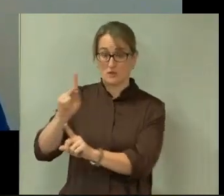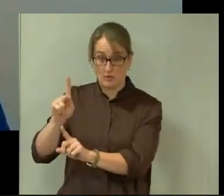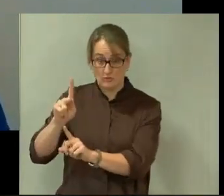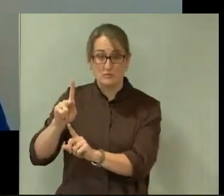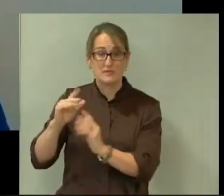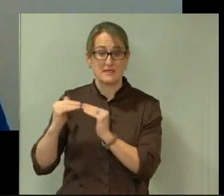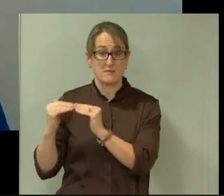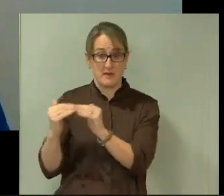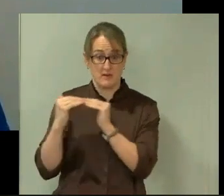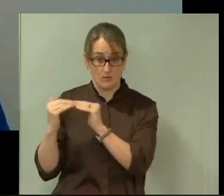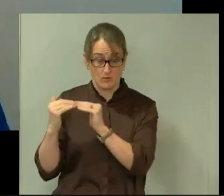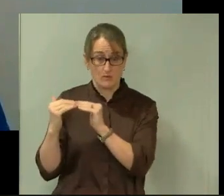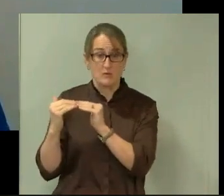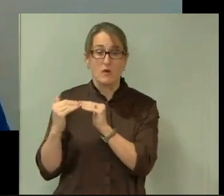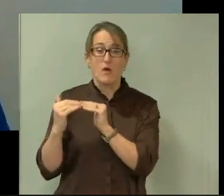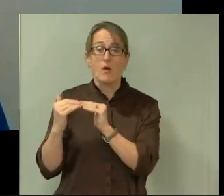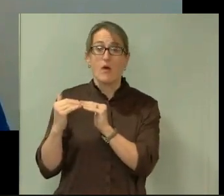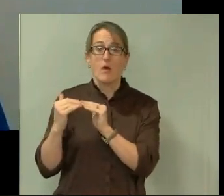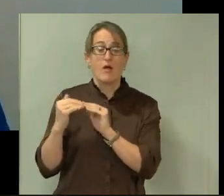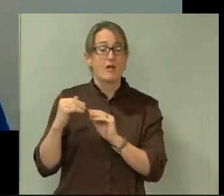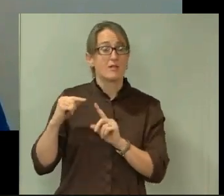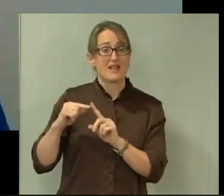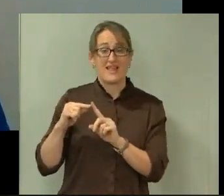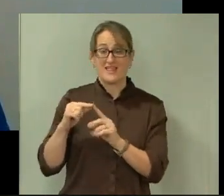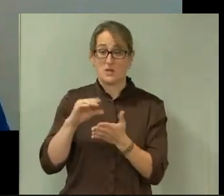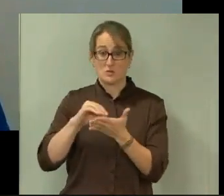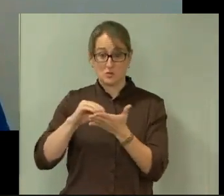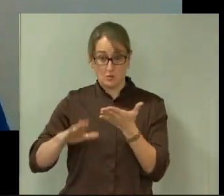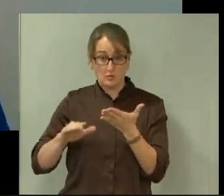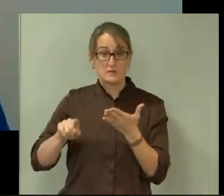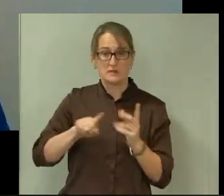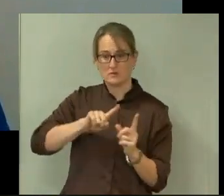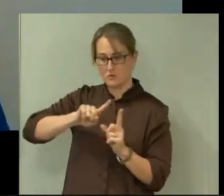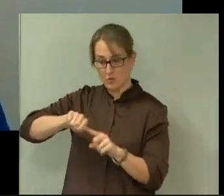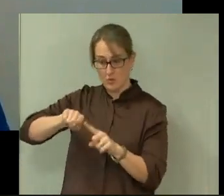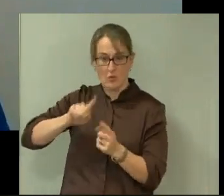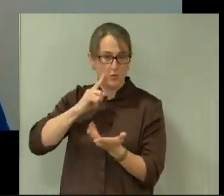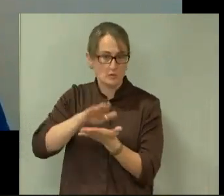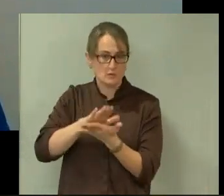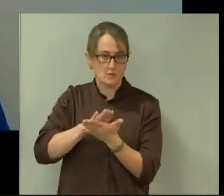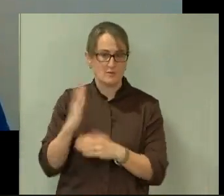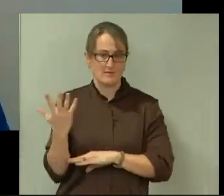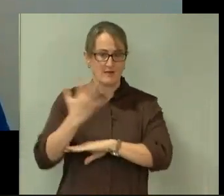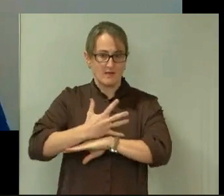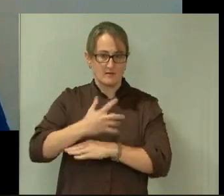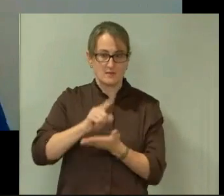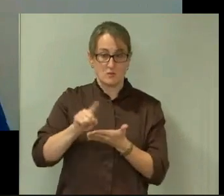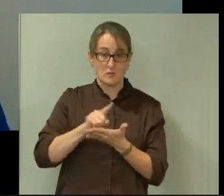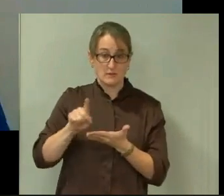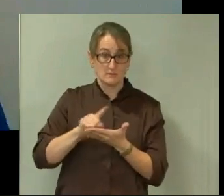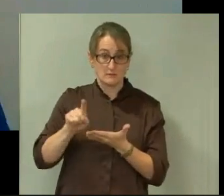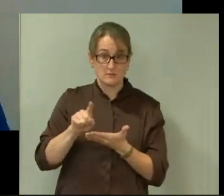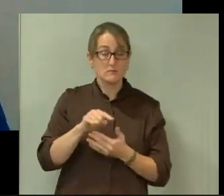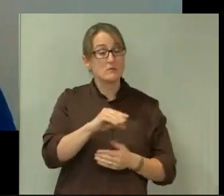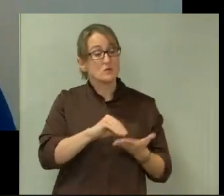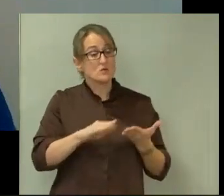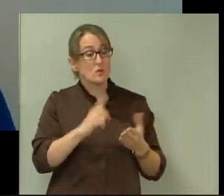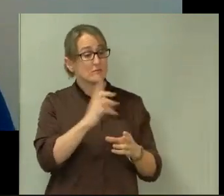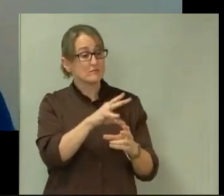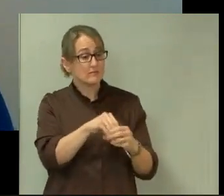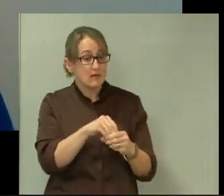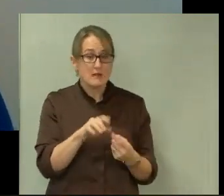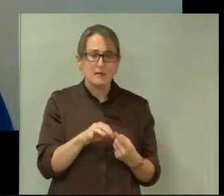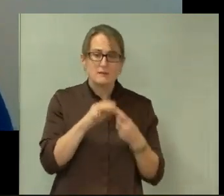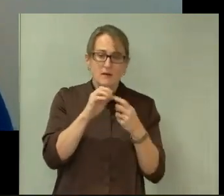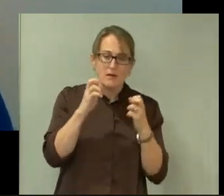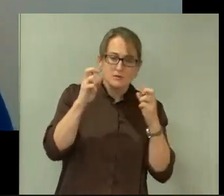Most, not all, our students need to be at school 5 days a week. Students in special education, English